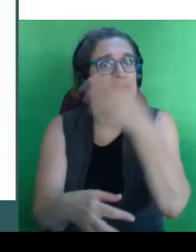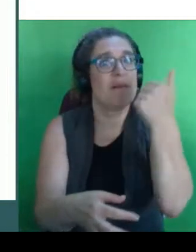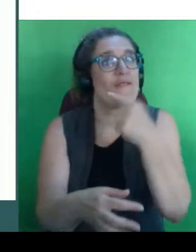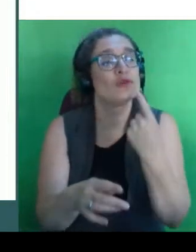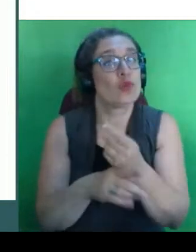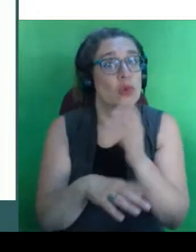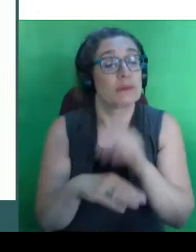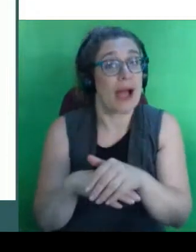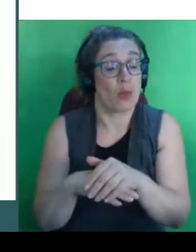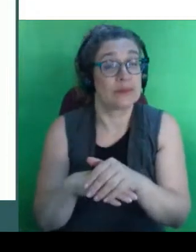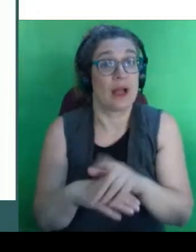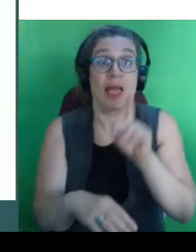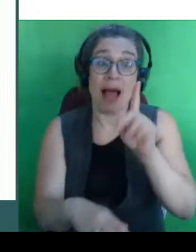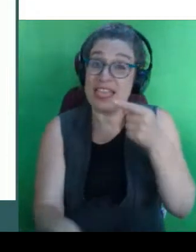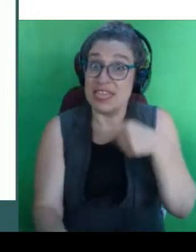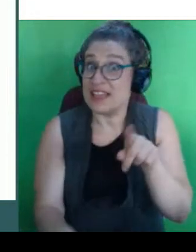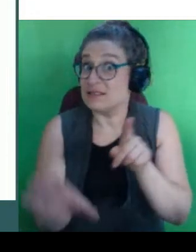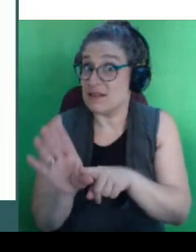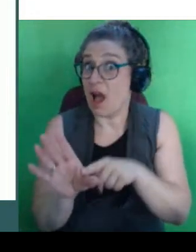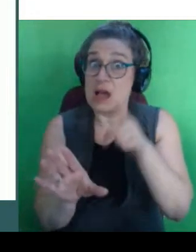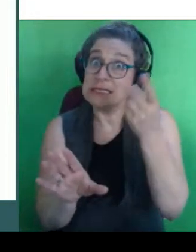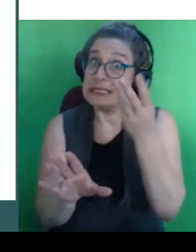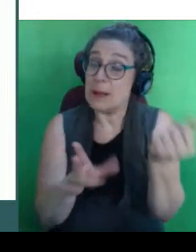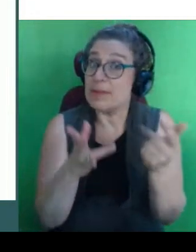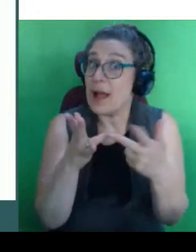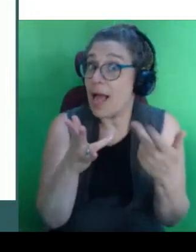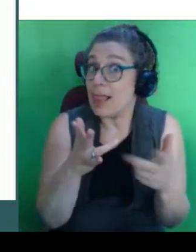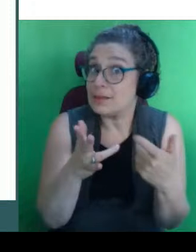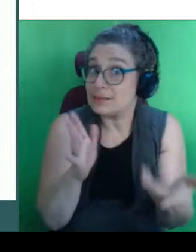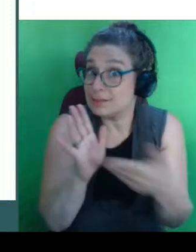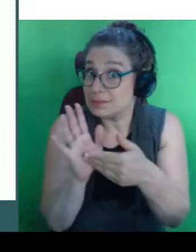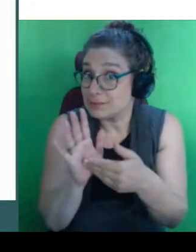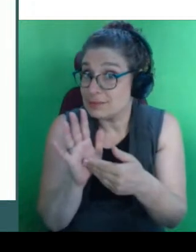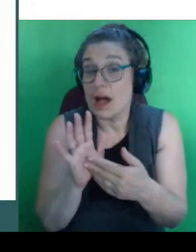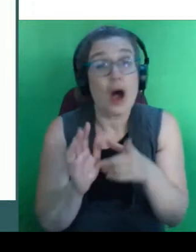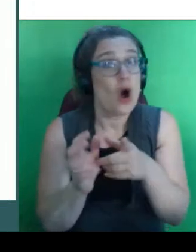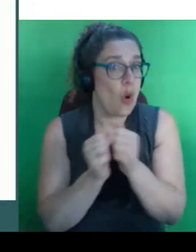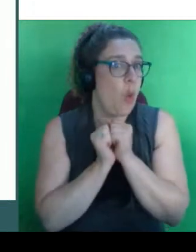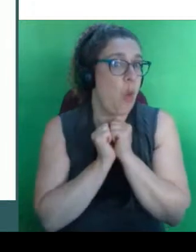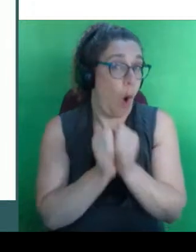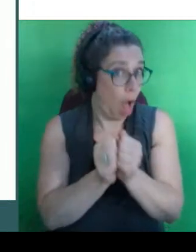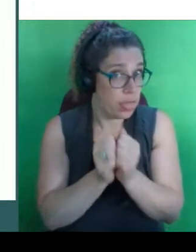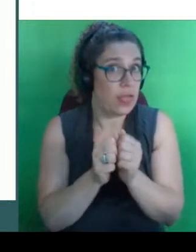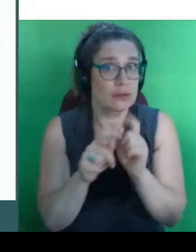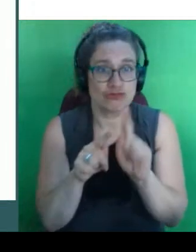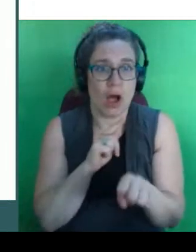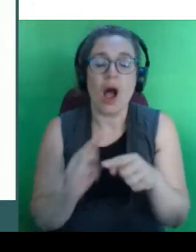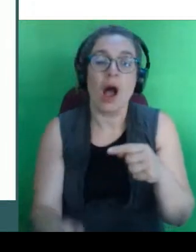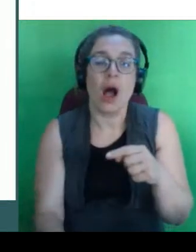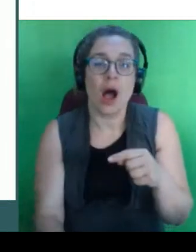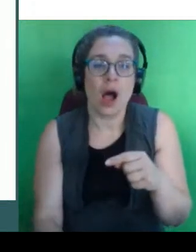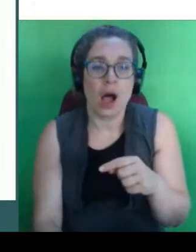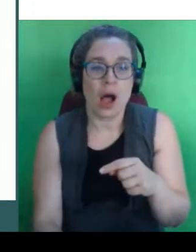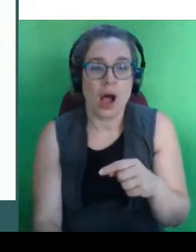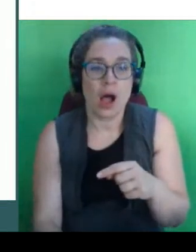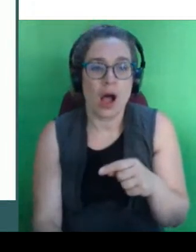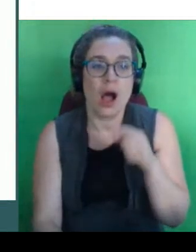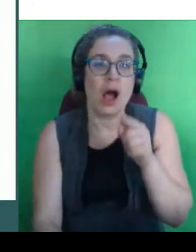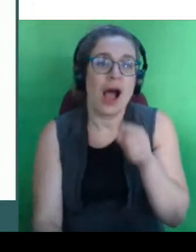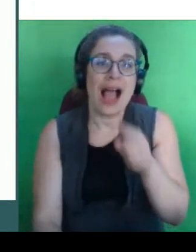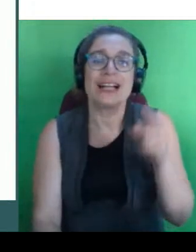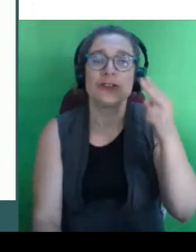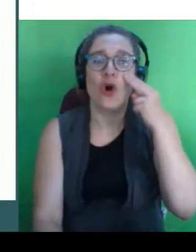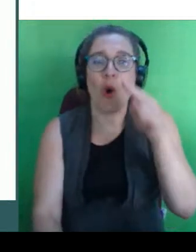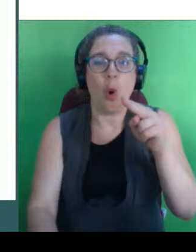year, there's something you can do which is very simple and actually works remarkably well. It's what I call the Michael look. You put on